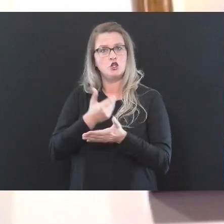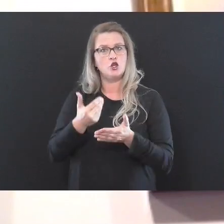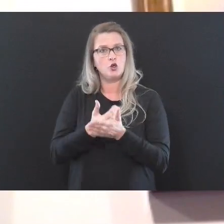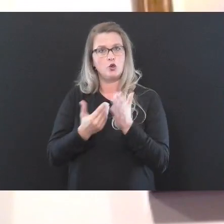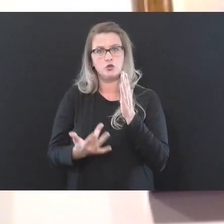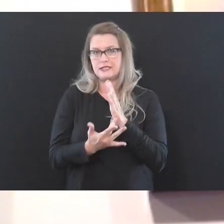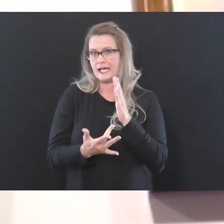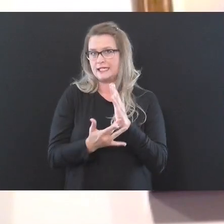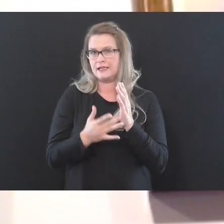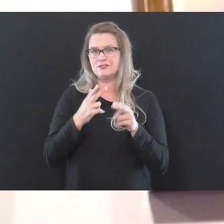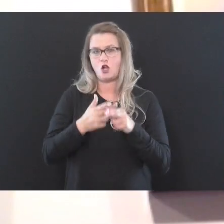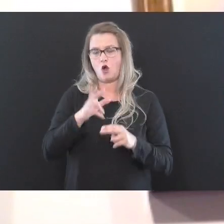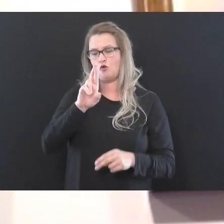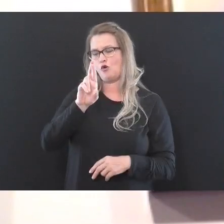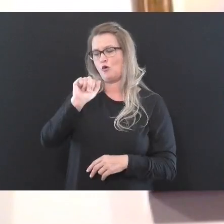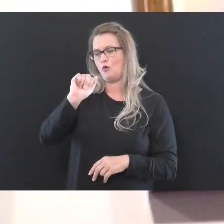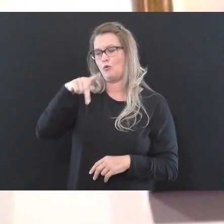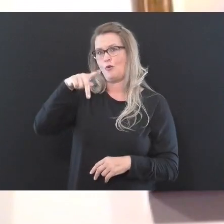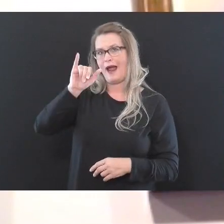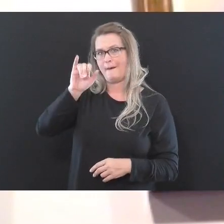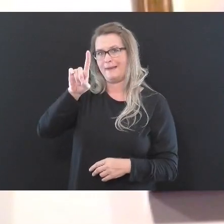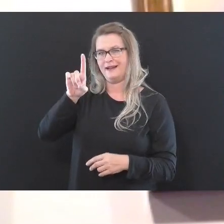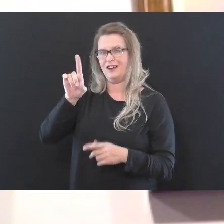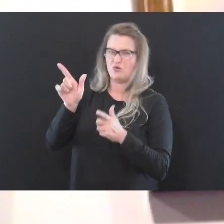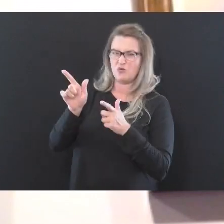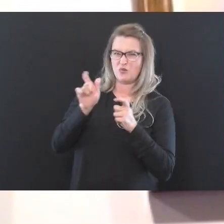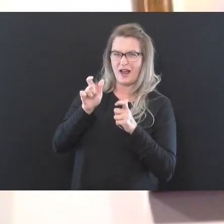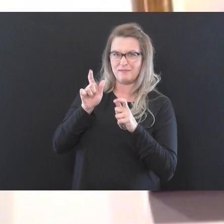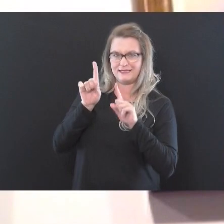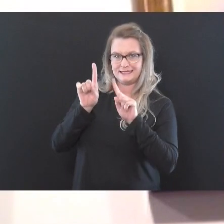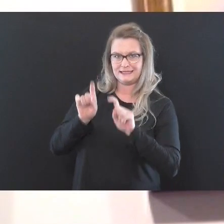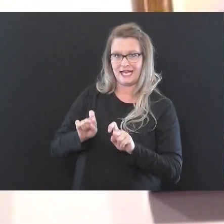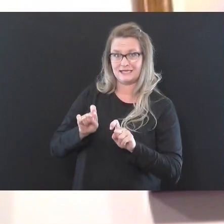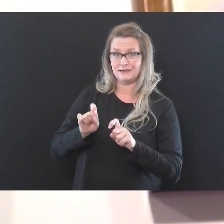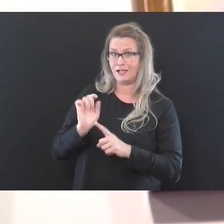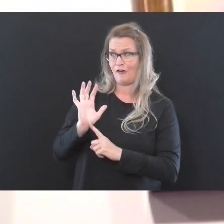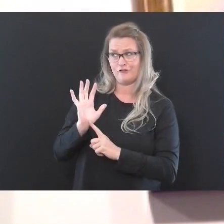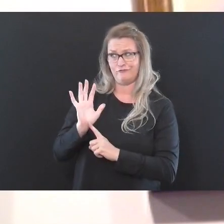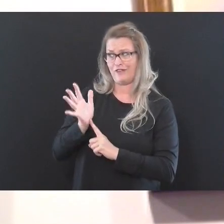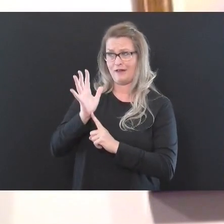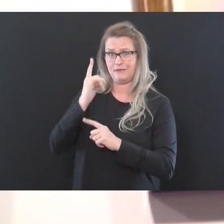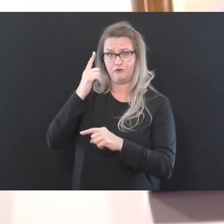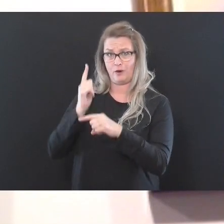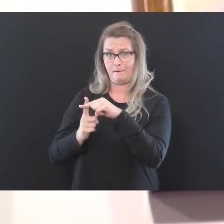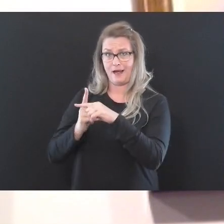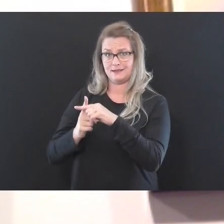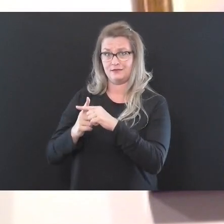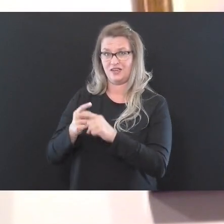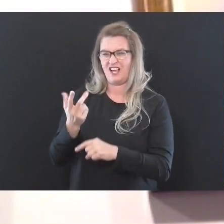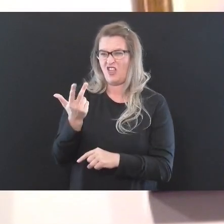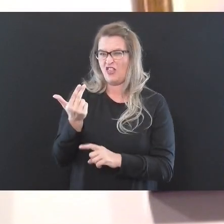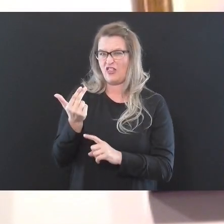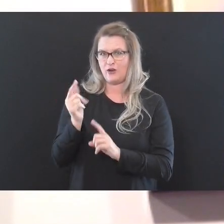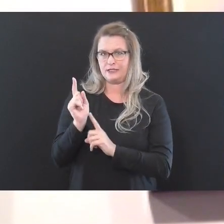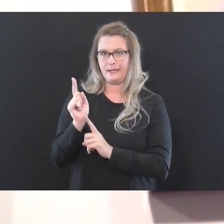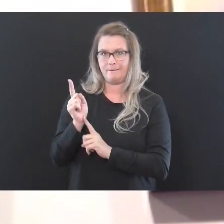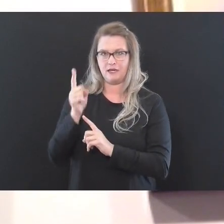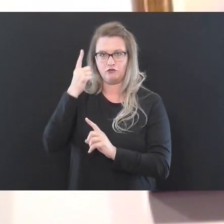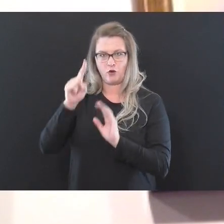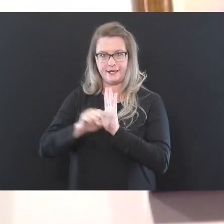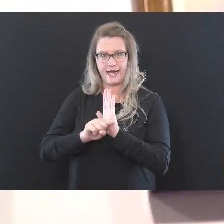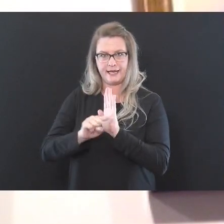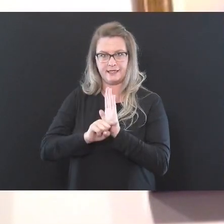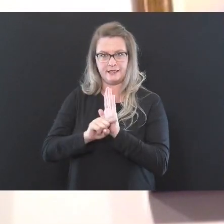a rapid testing technique that can be done in 5 minutes for positives and 13 minutes for negatives